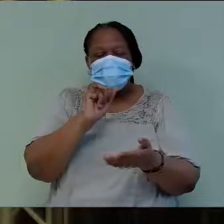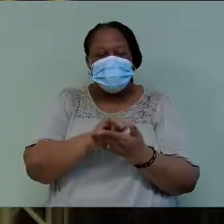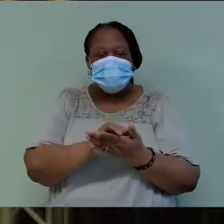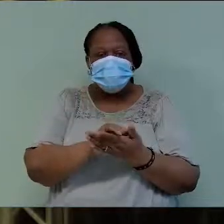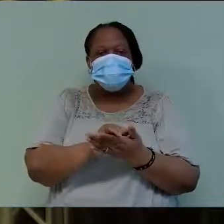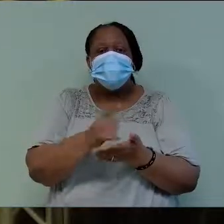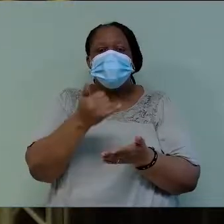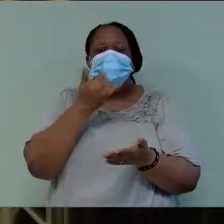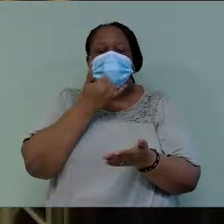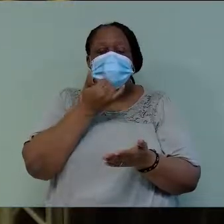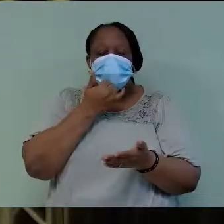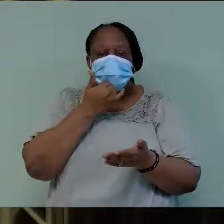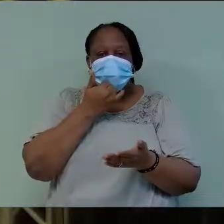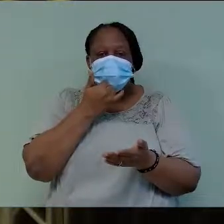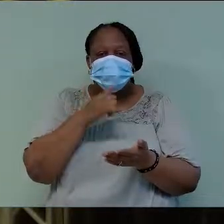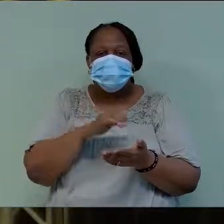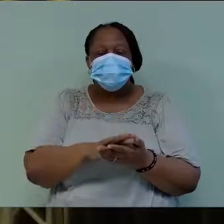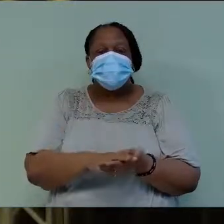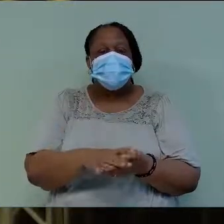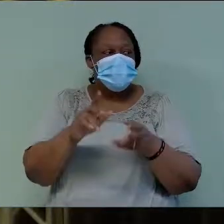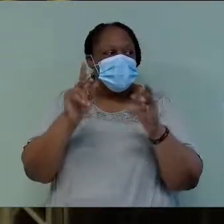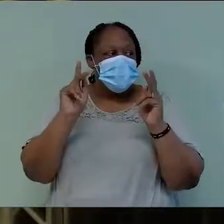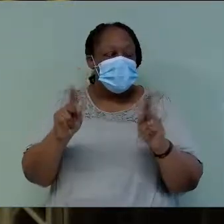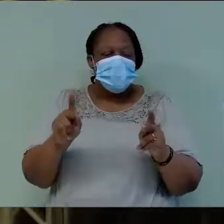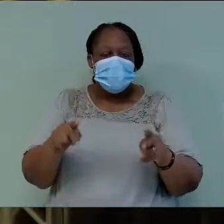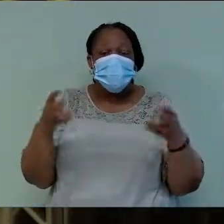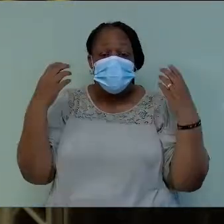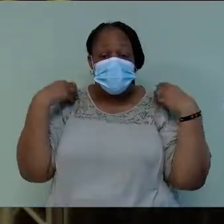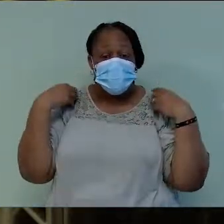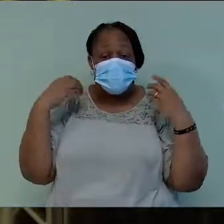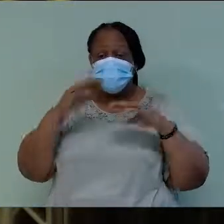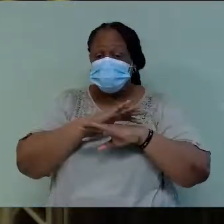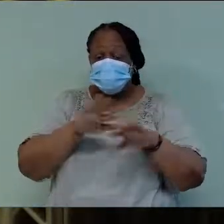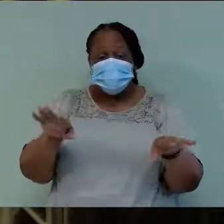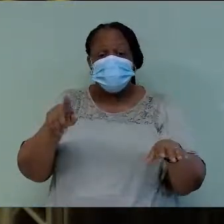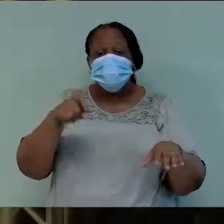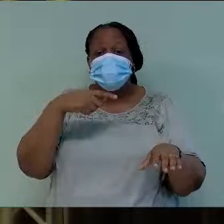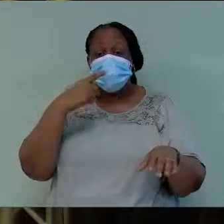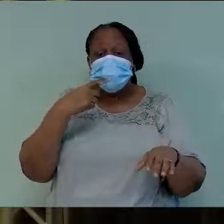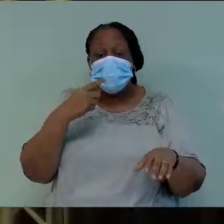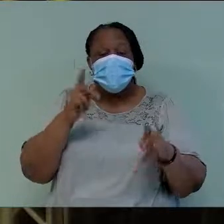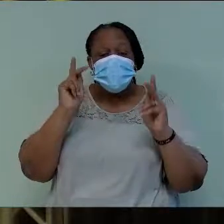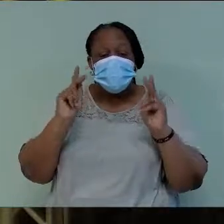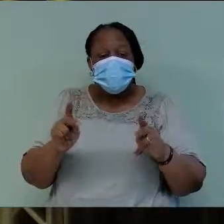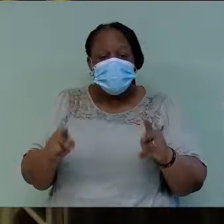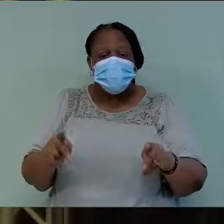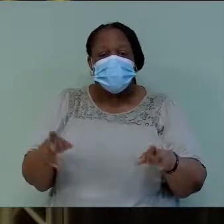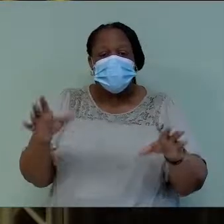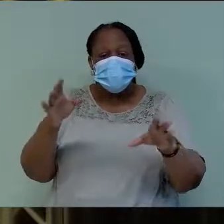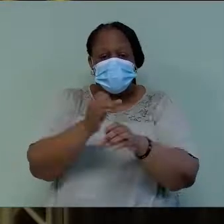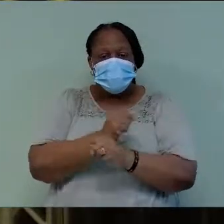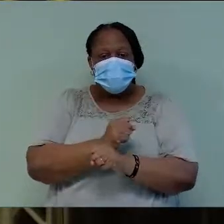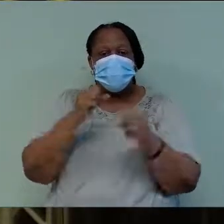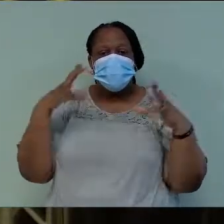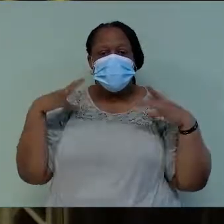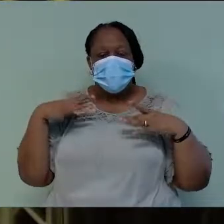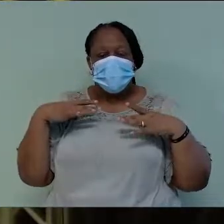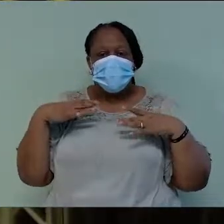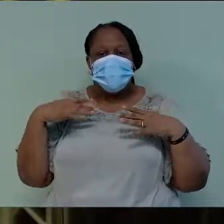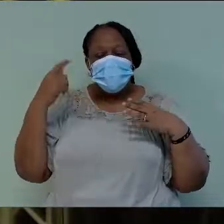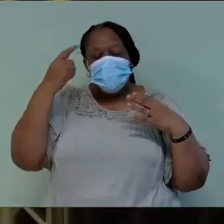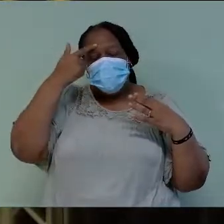that worker to use a vacation day. And if next week we have another lockdown day again, the employer must not tell